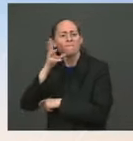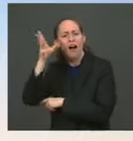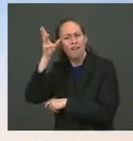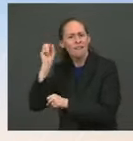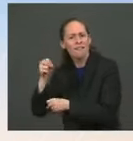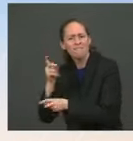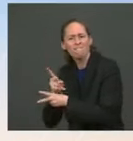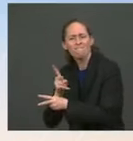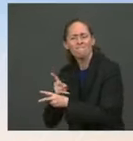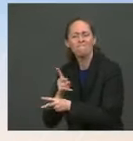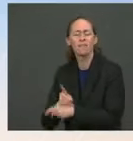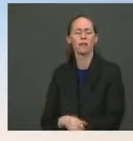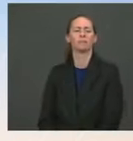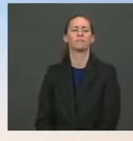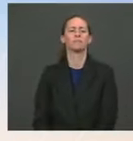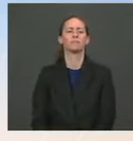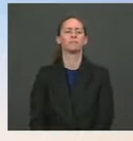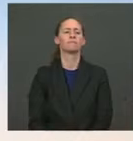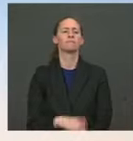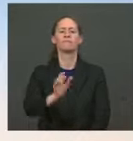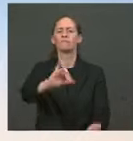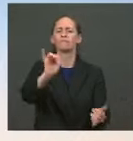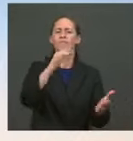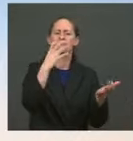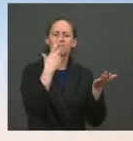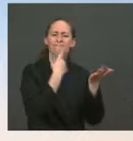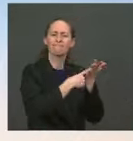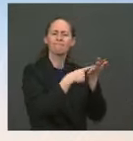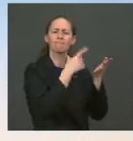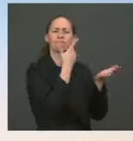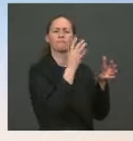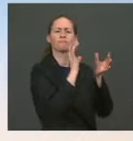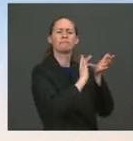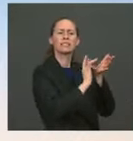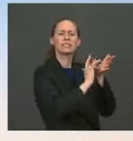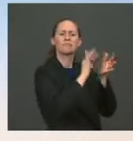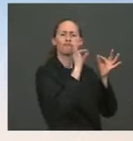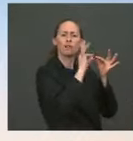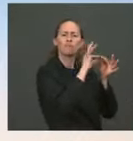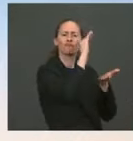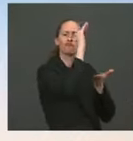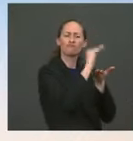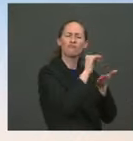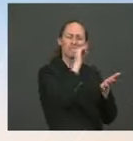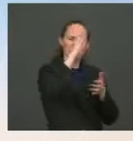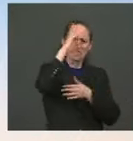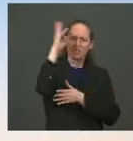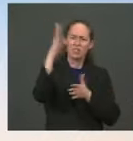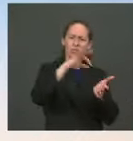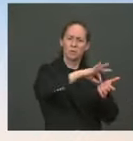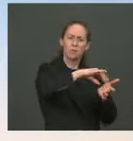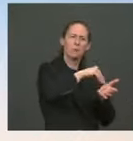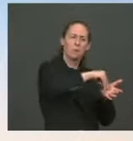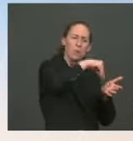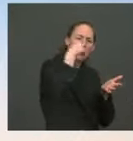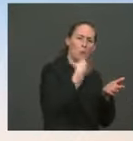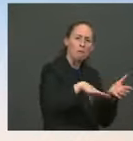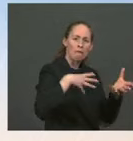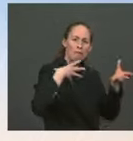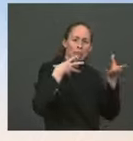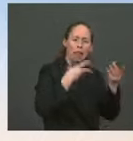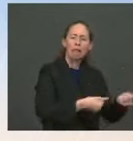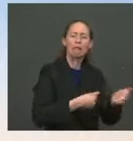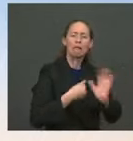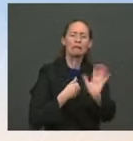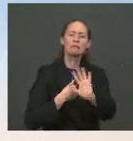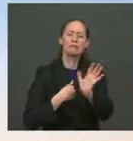making sure that prescription drugs are affordable and not taking a huge chunk out of your paycheck. So all of these